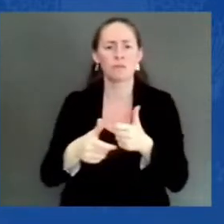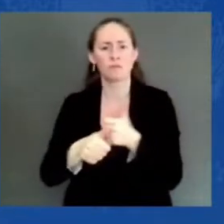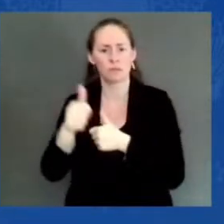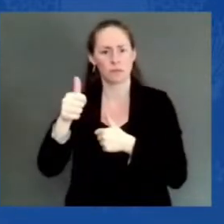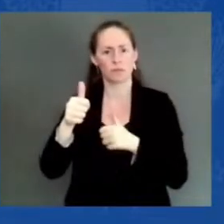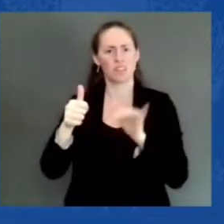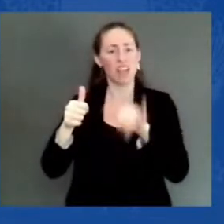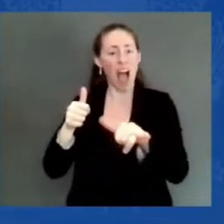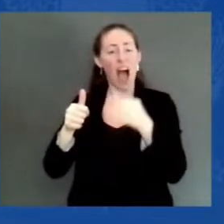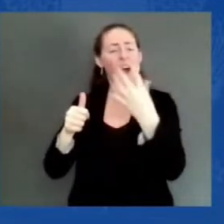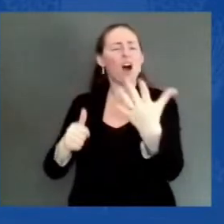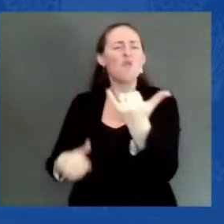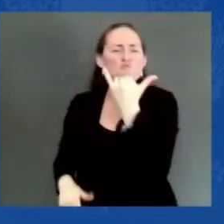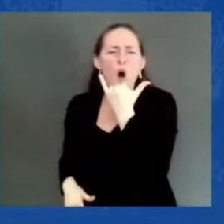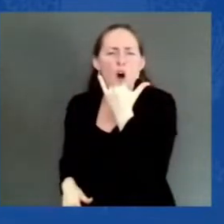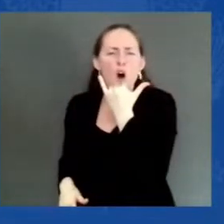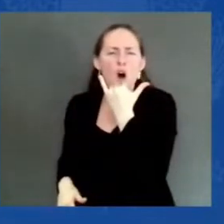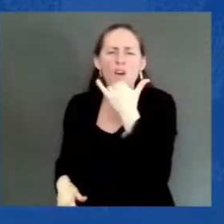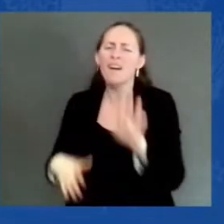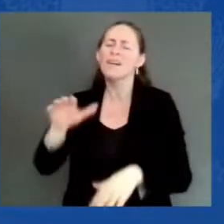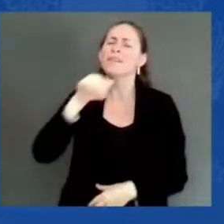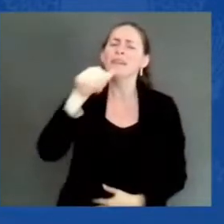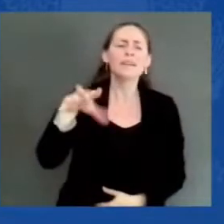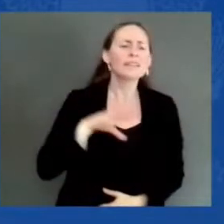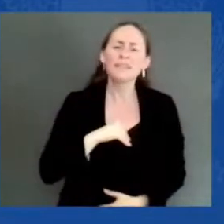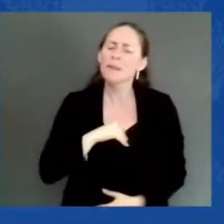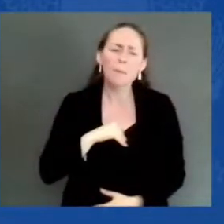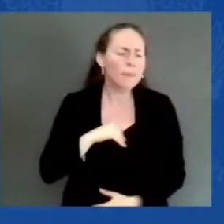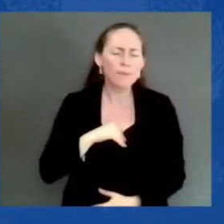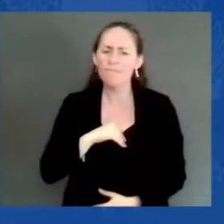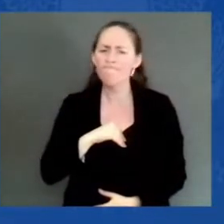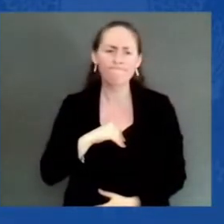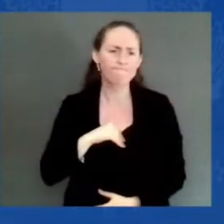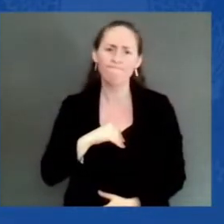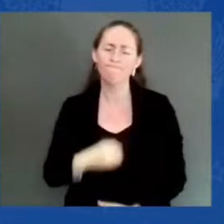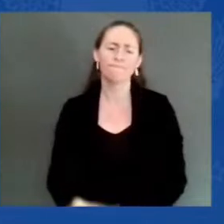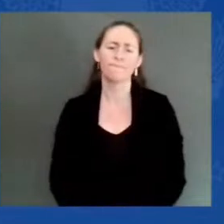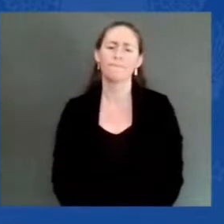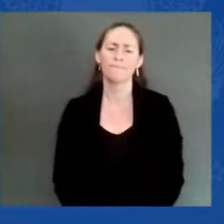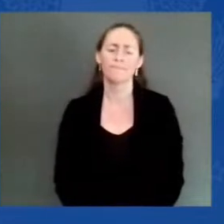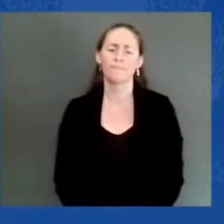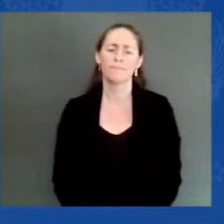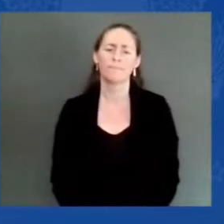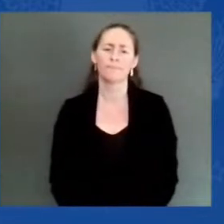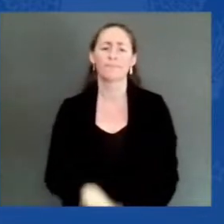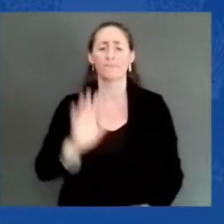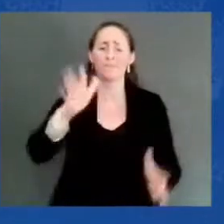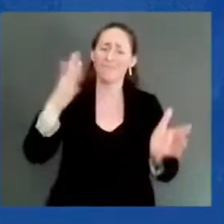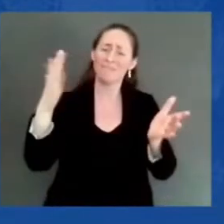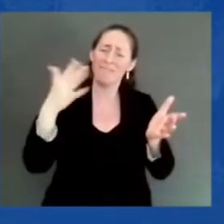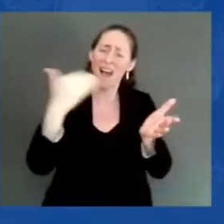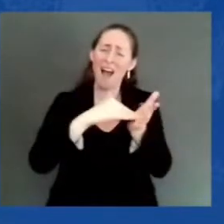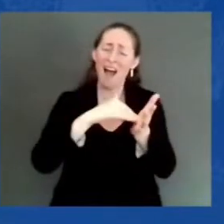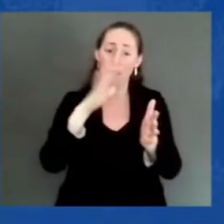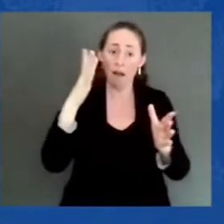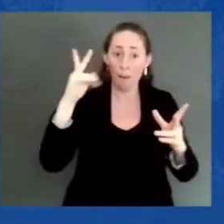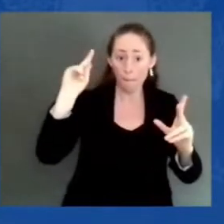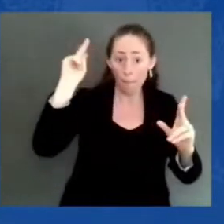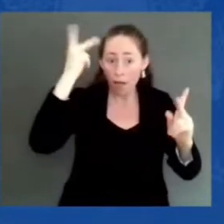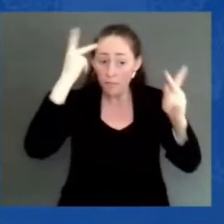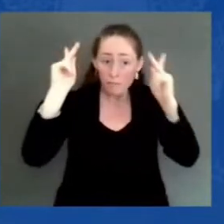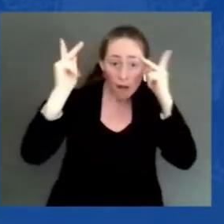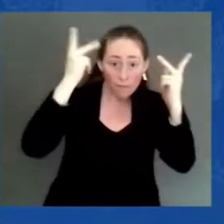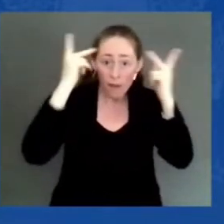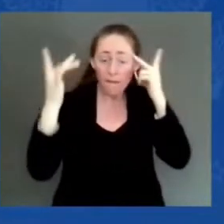They're unacceptable. Now, I've said before, this isn't about politics. It's about keeping our children safe.